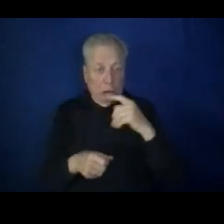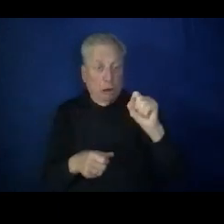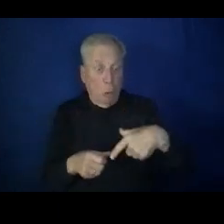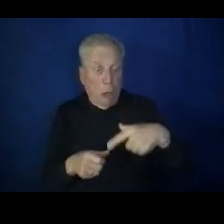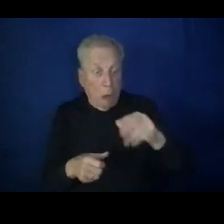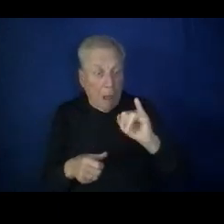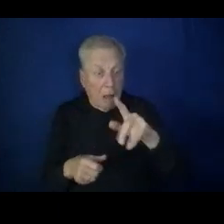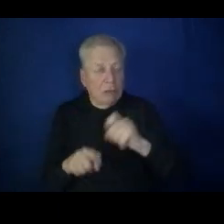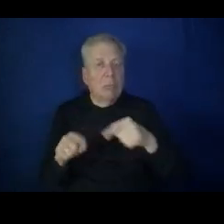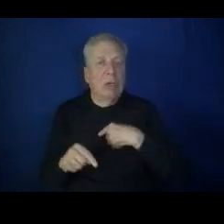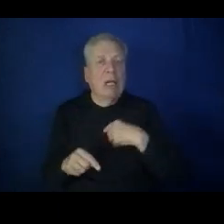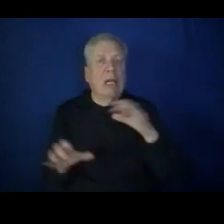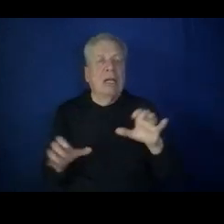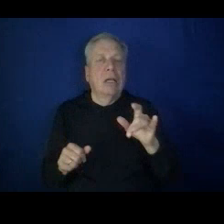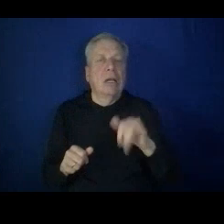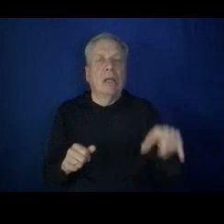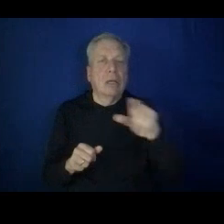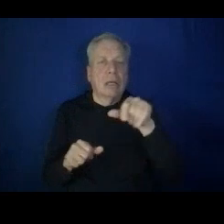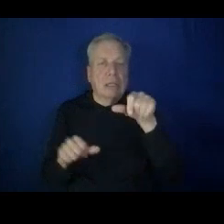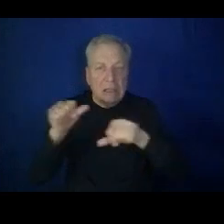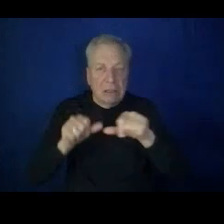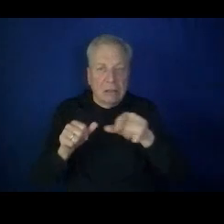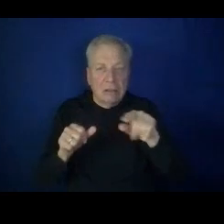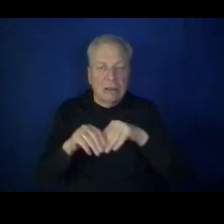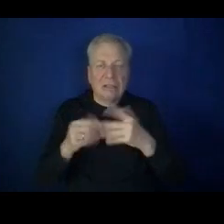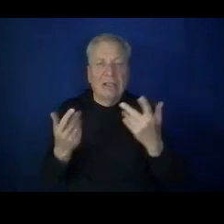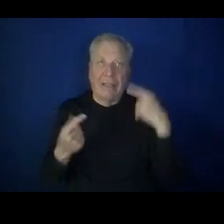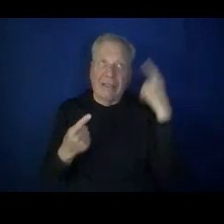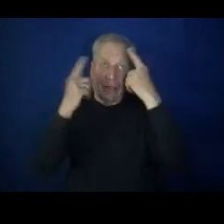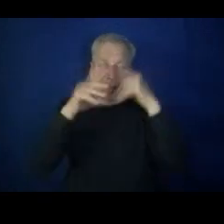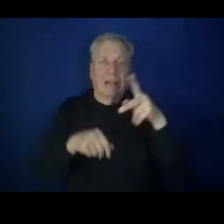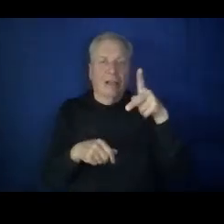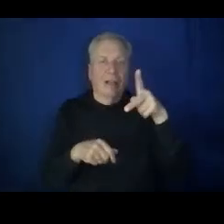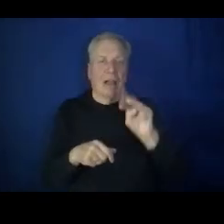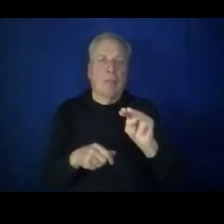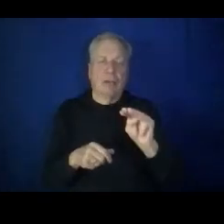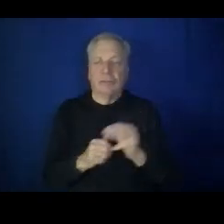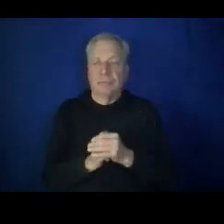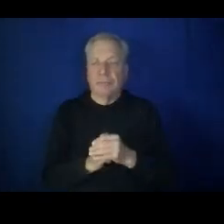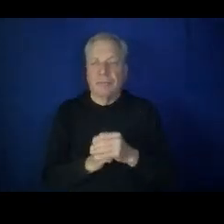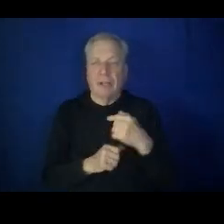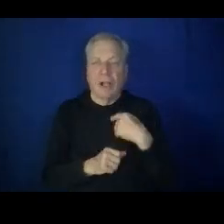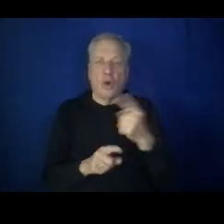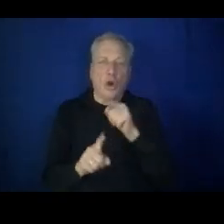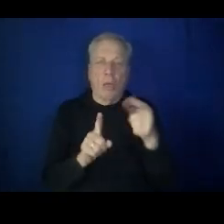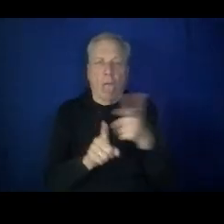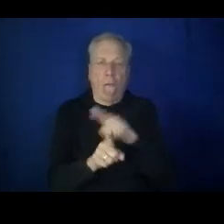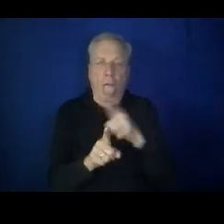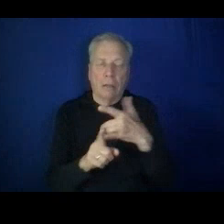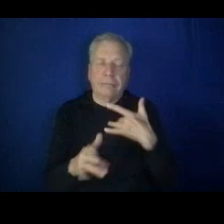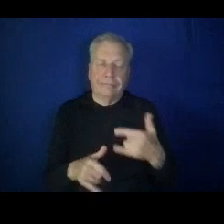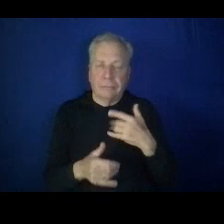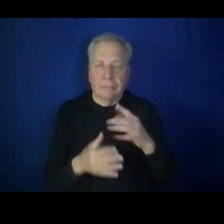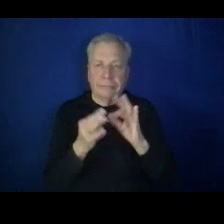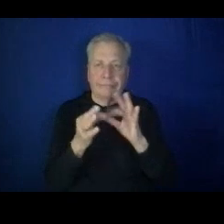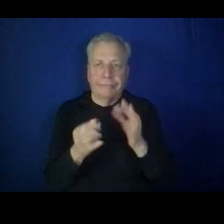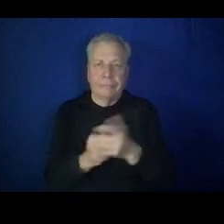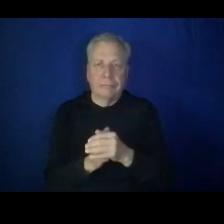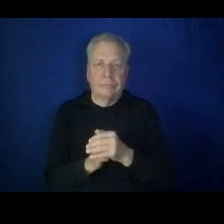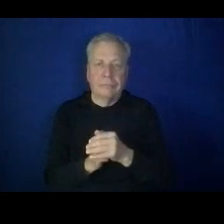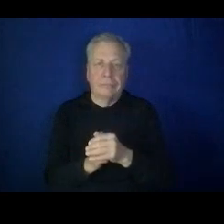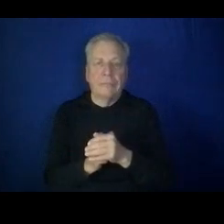a college group and scientists think in kilometers. So I always go back and forth on those.